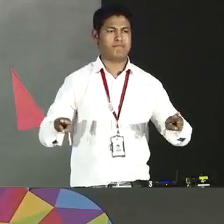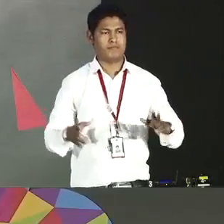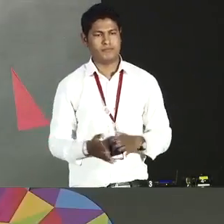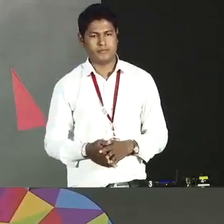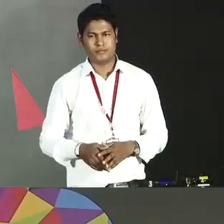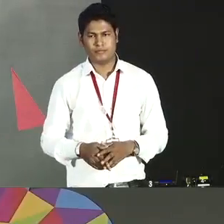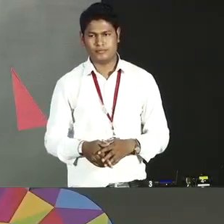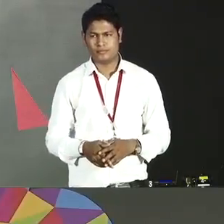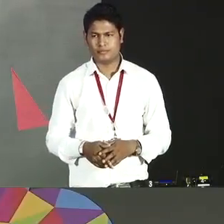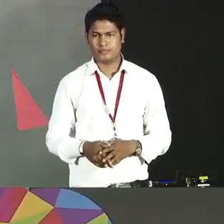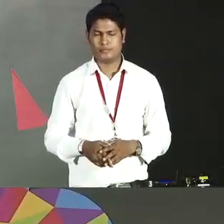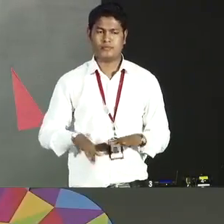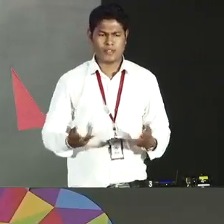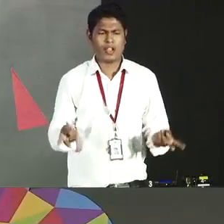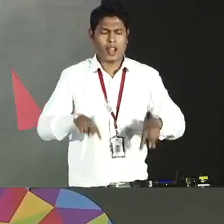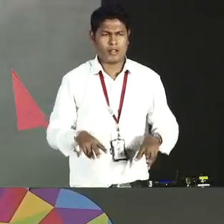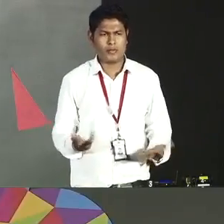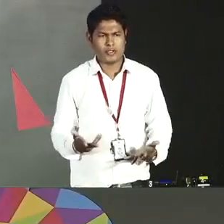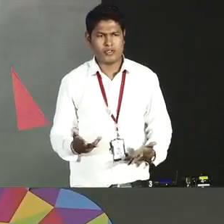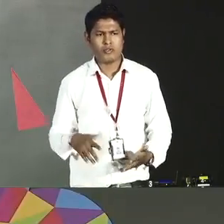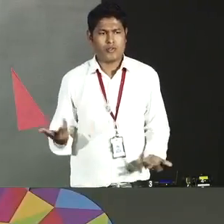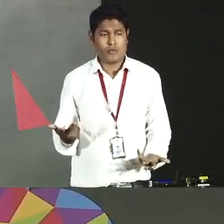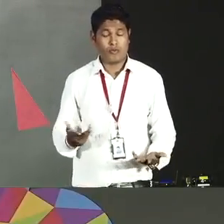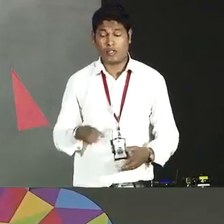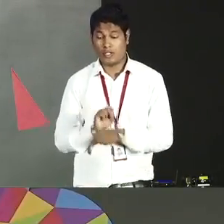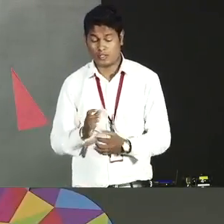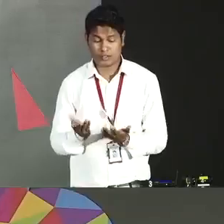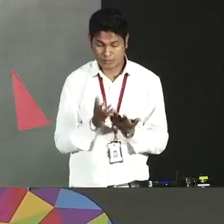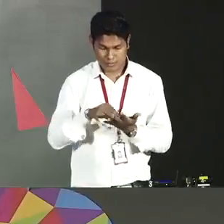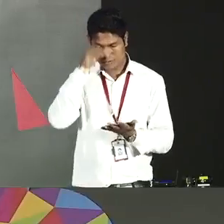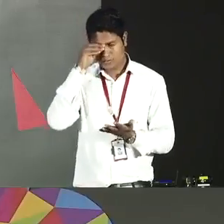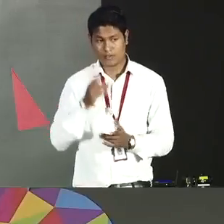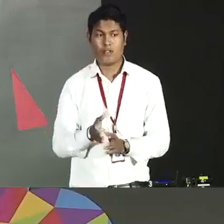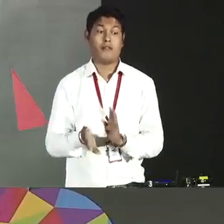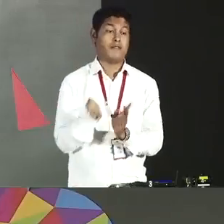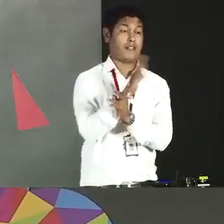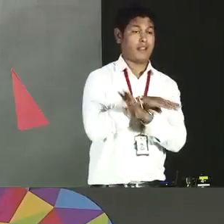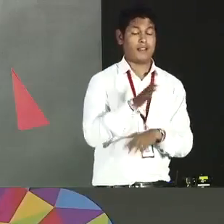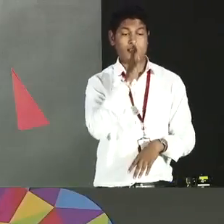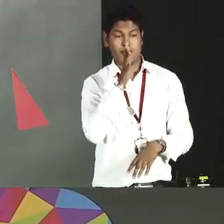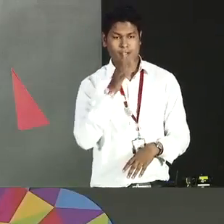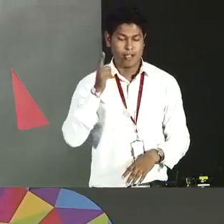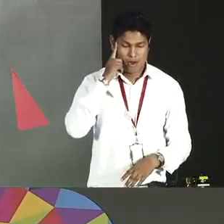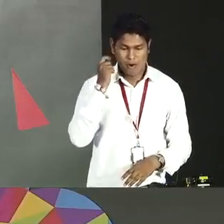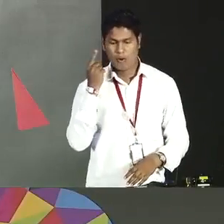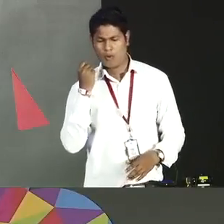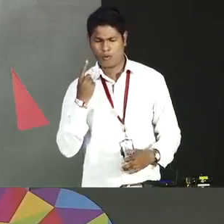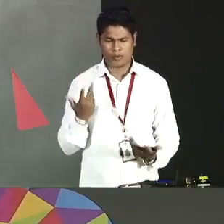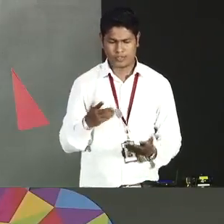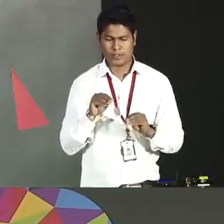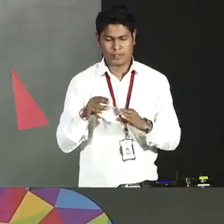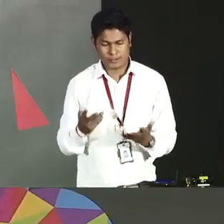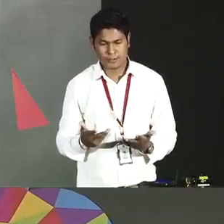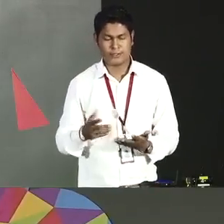will do. And this happened because Ava was caught early. And her mother now looks at us and says, if I hadn't known, I don't know what we